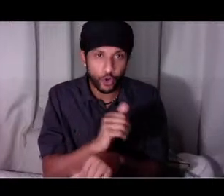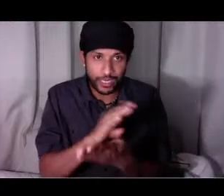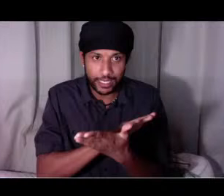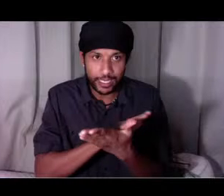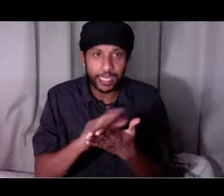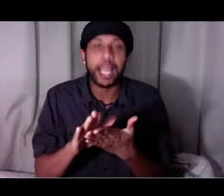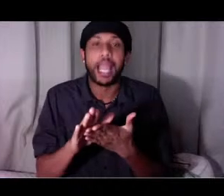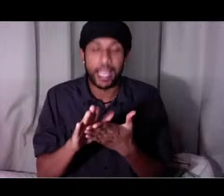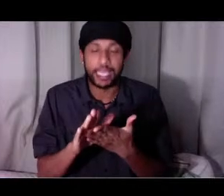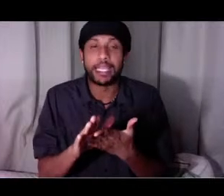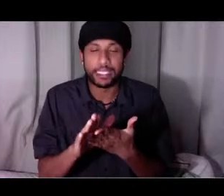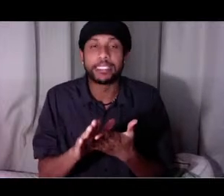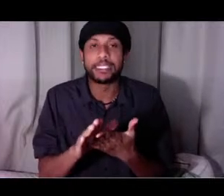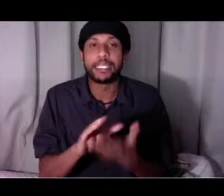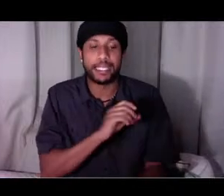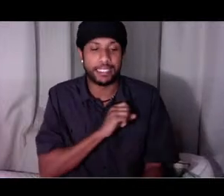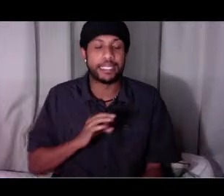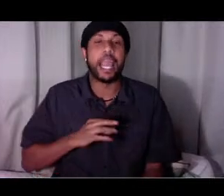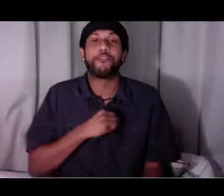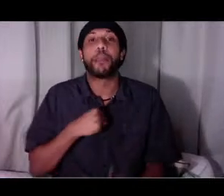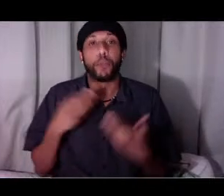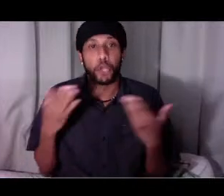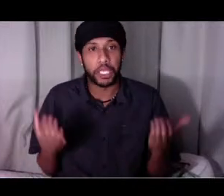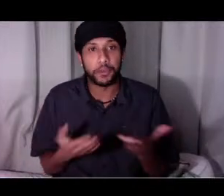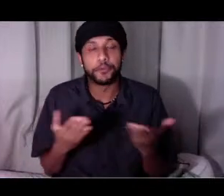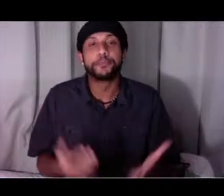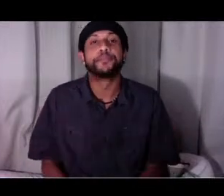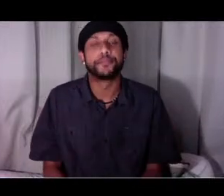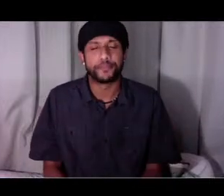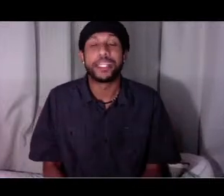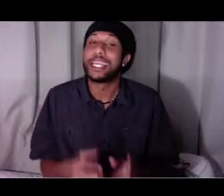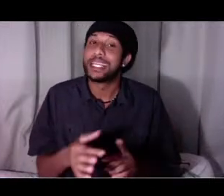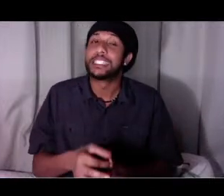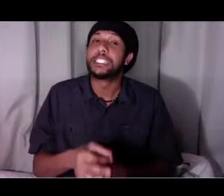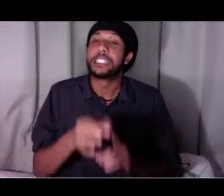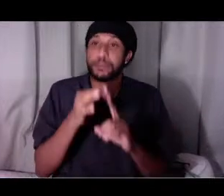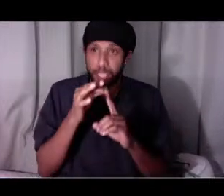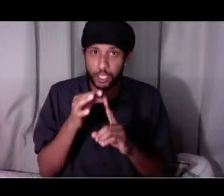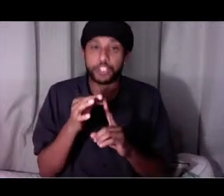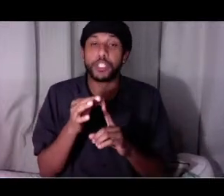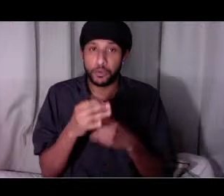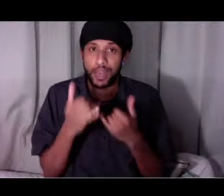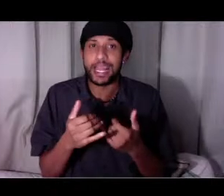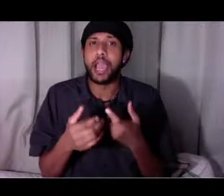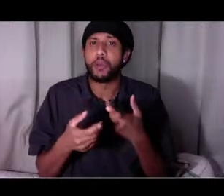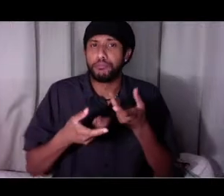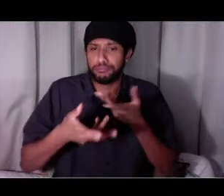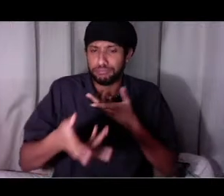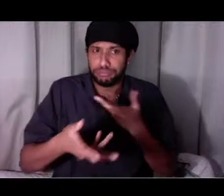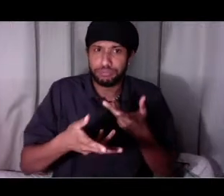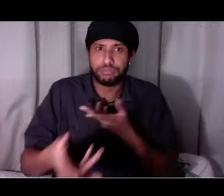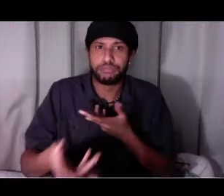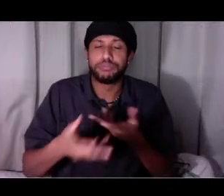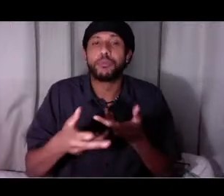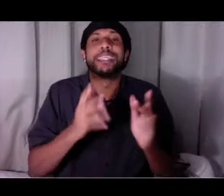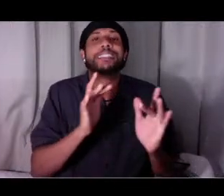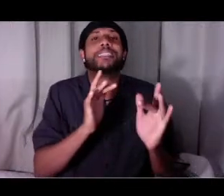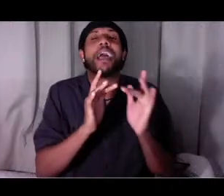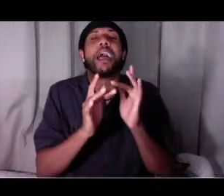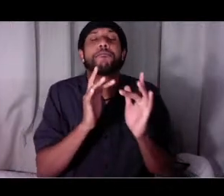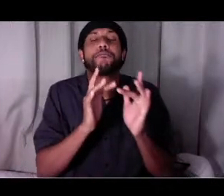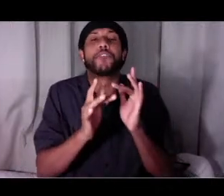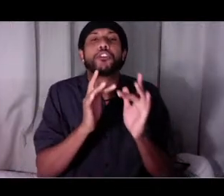in invaluable staff member on our Administration team especially as we currently are tackling the never done before virtual Alpac